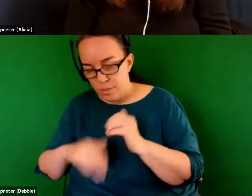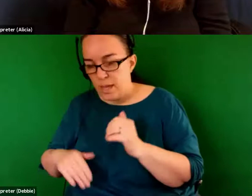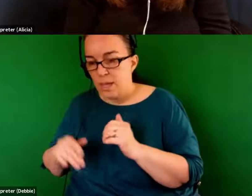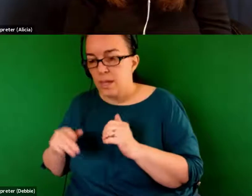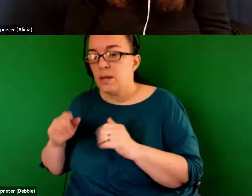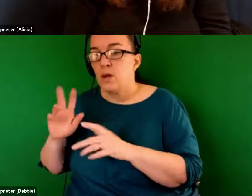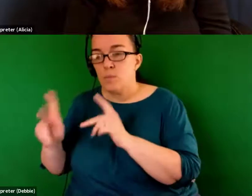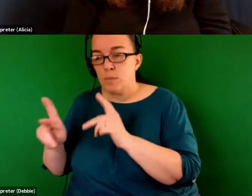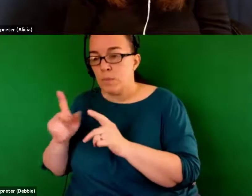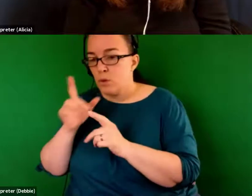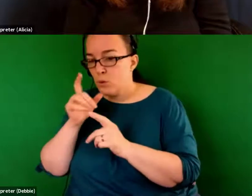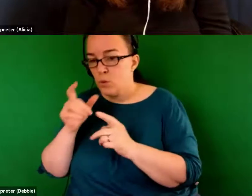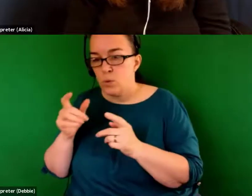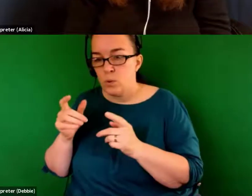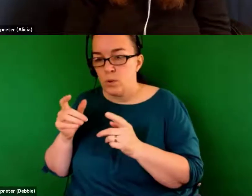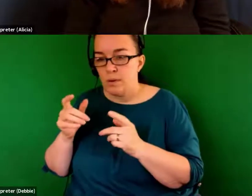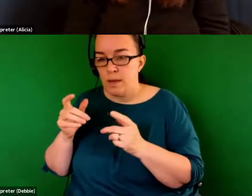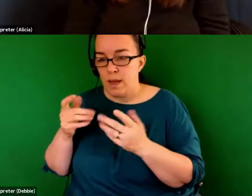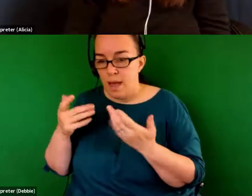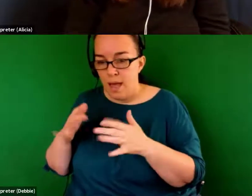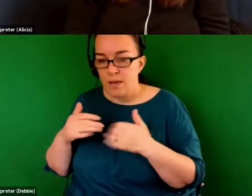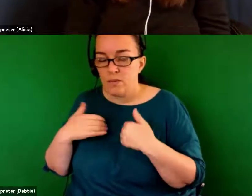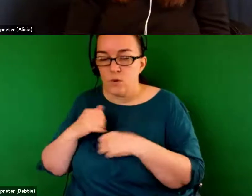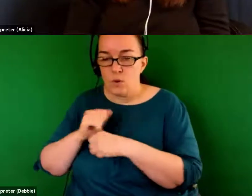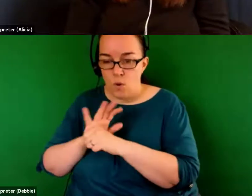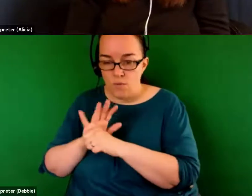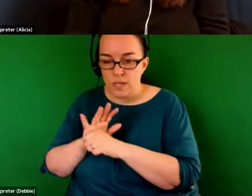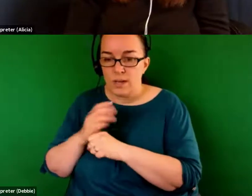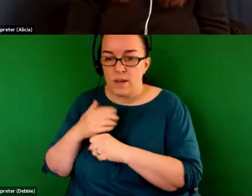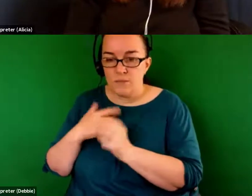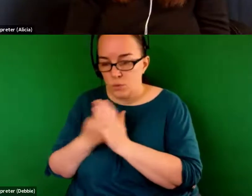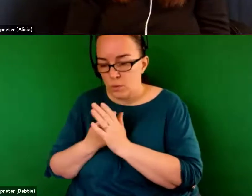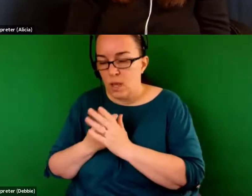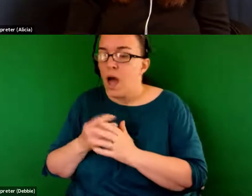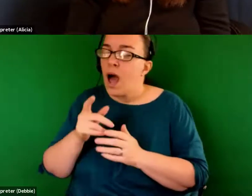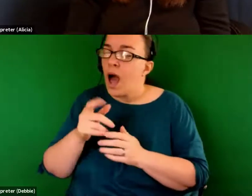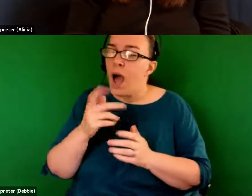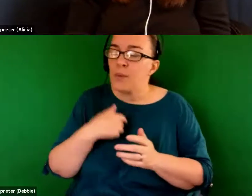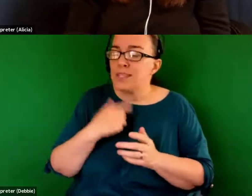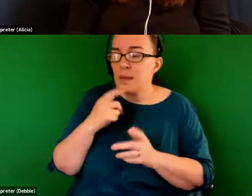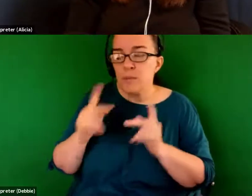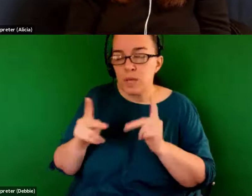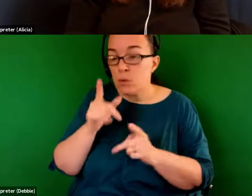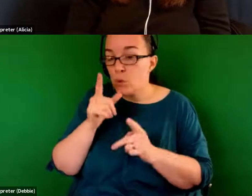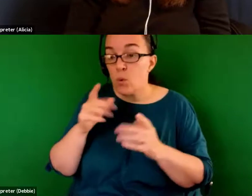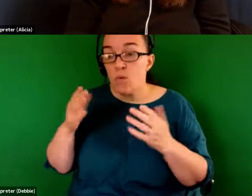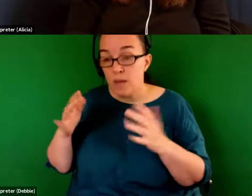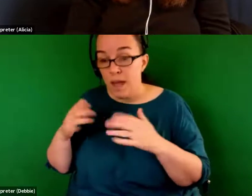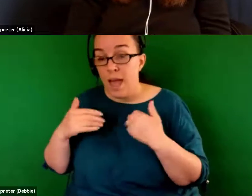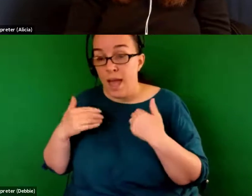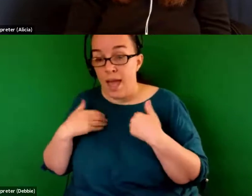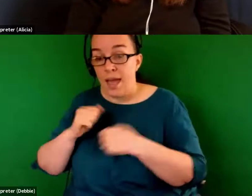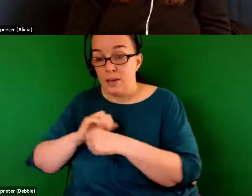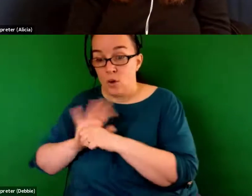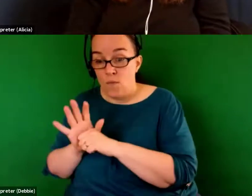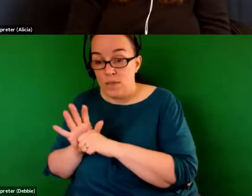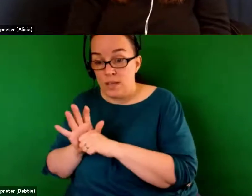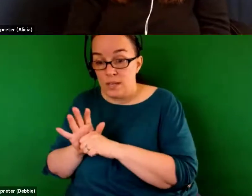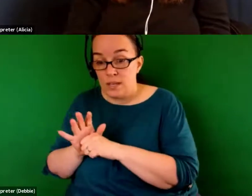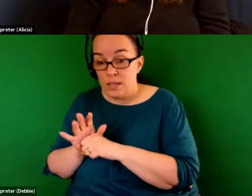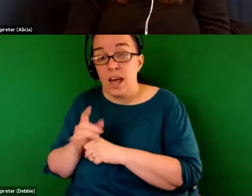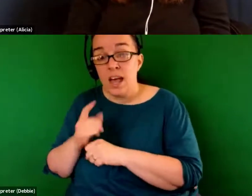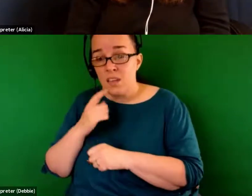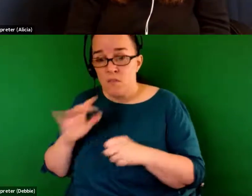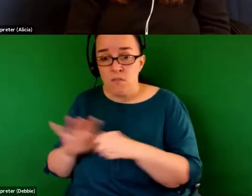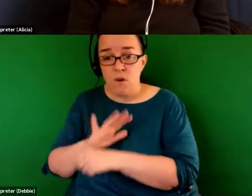on COVID-19 or people that have had COVID-19 to rely on those antibodies, because you haven't been exposed to all the variants and you don't necessarily